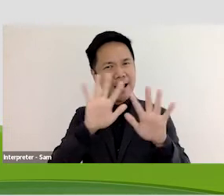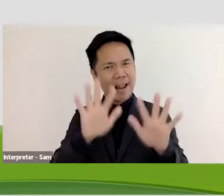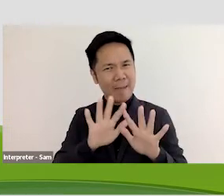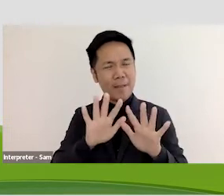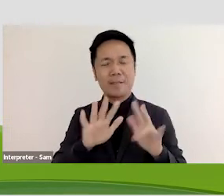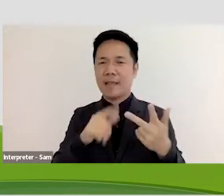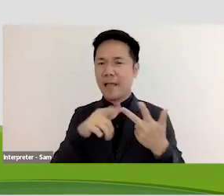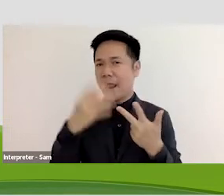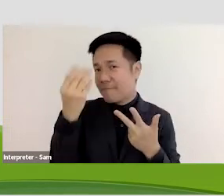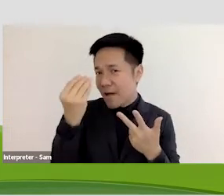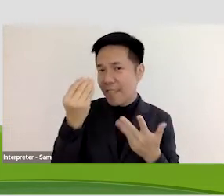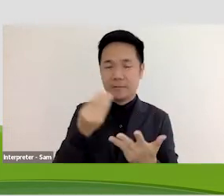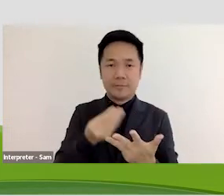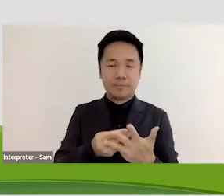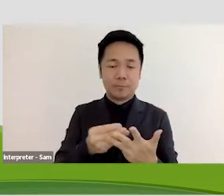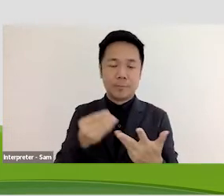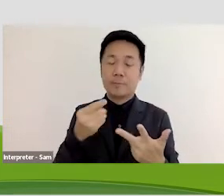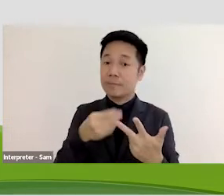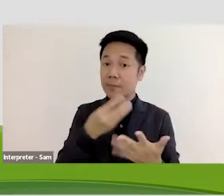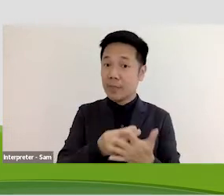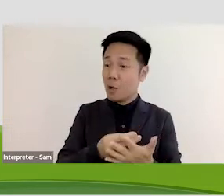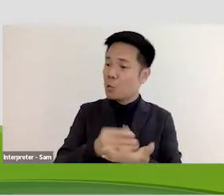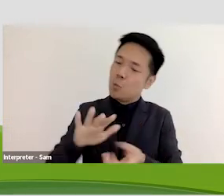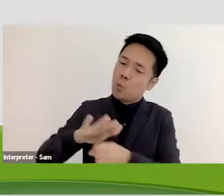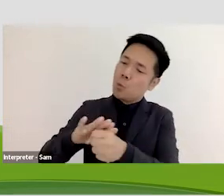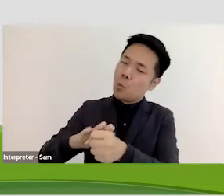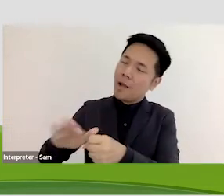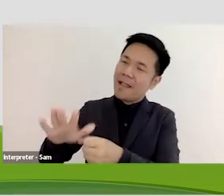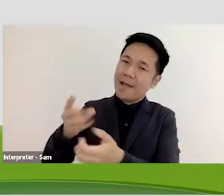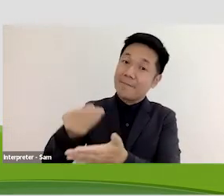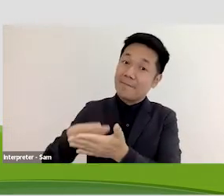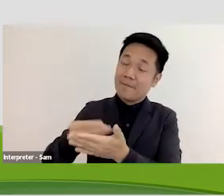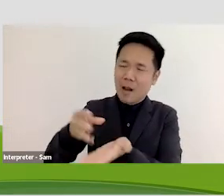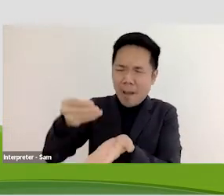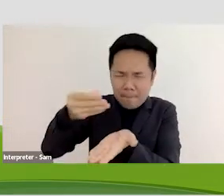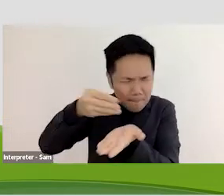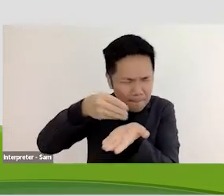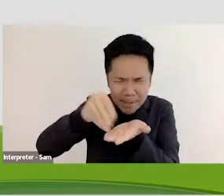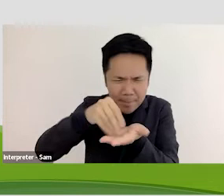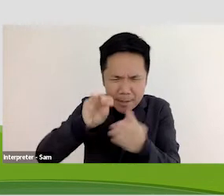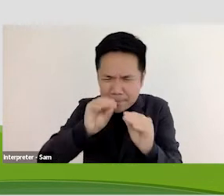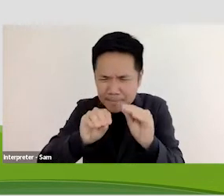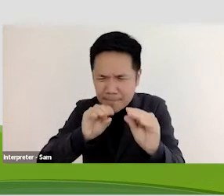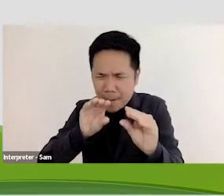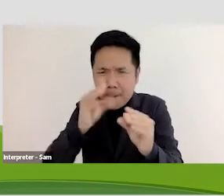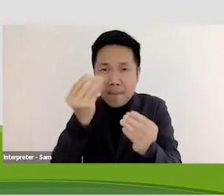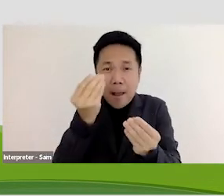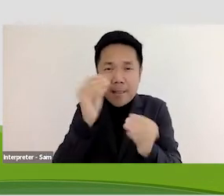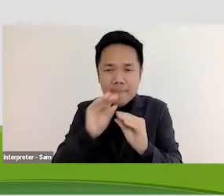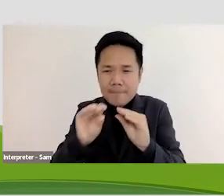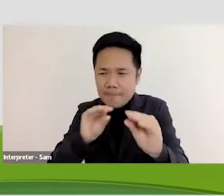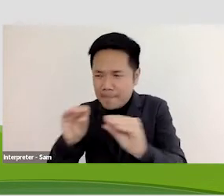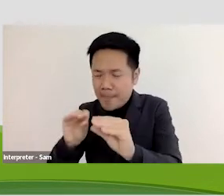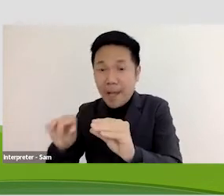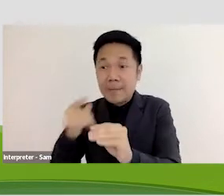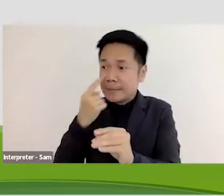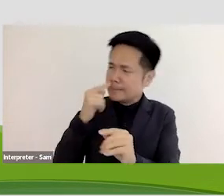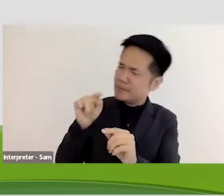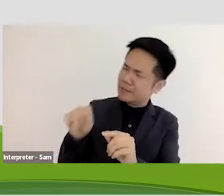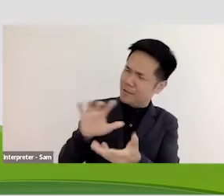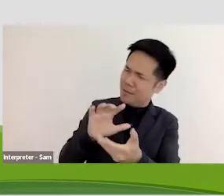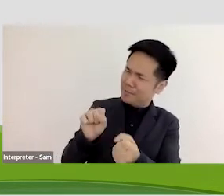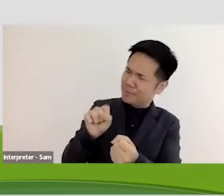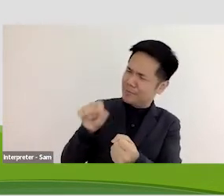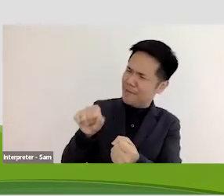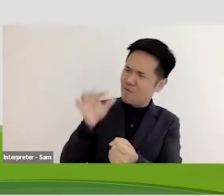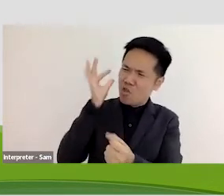flows, including local climate expenditures, and evaluate the impact on gender equality and